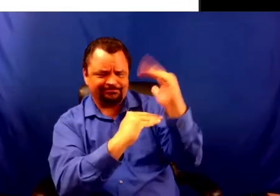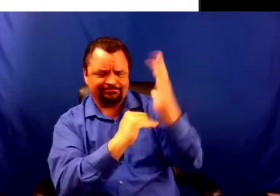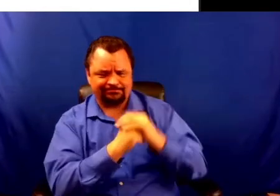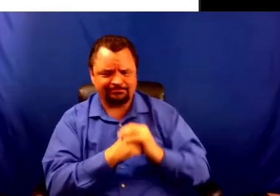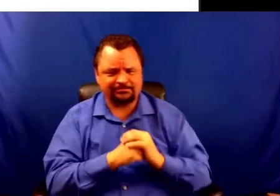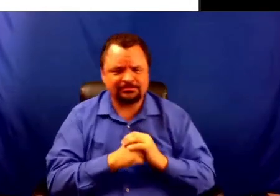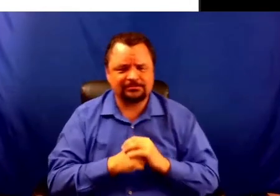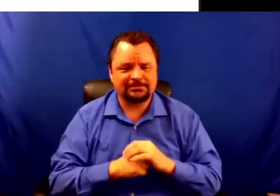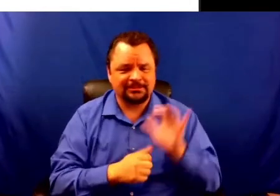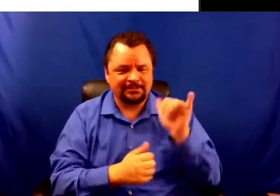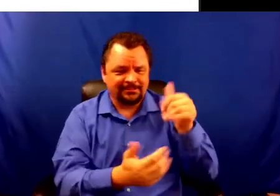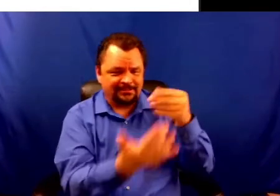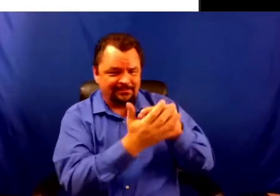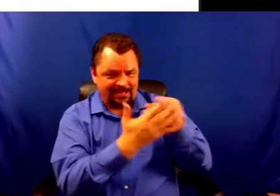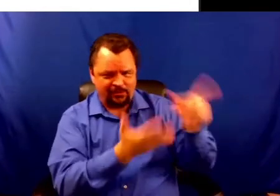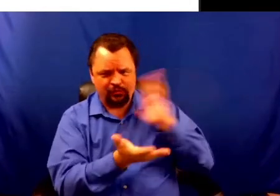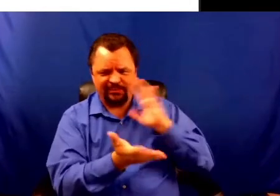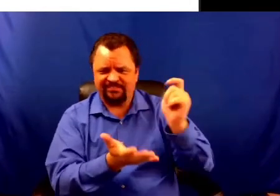ending.